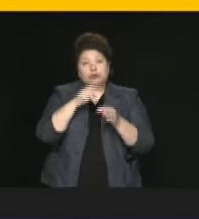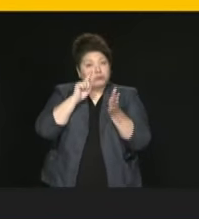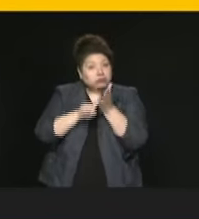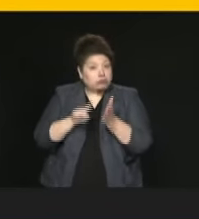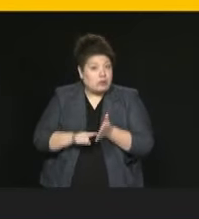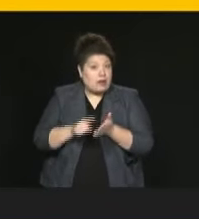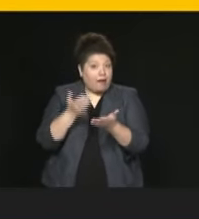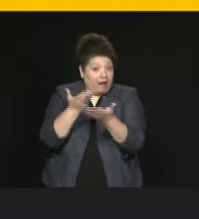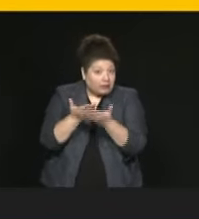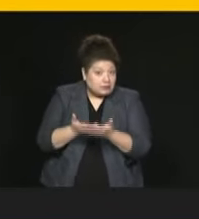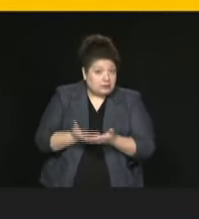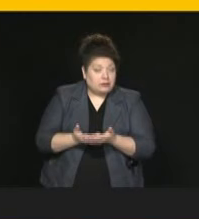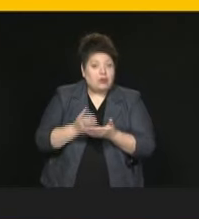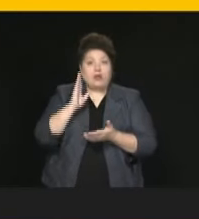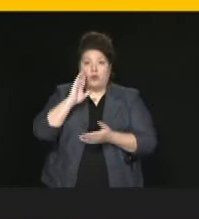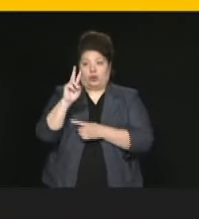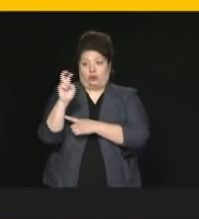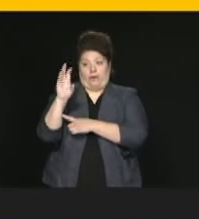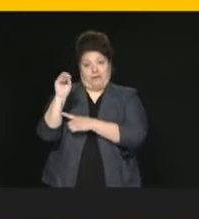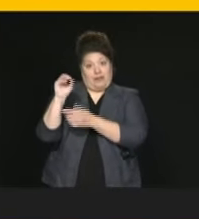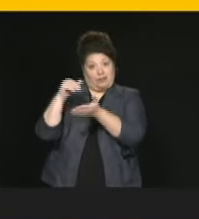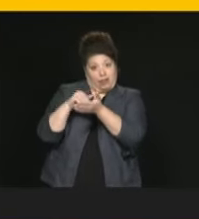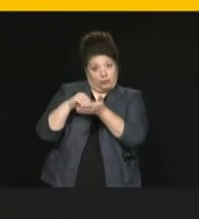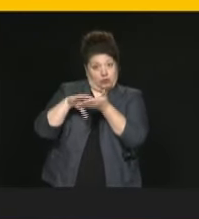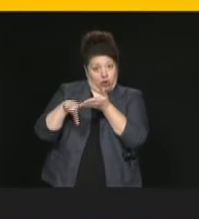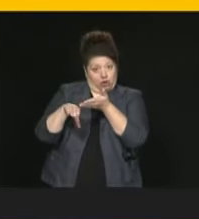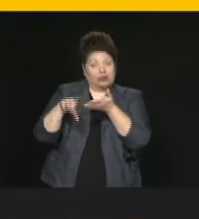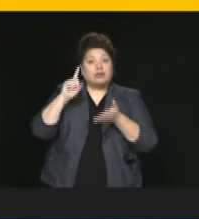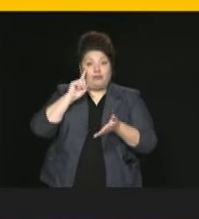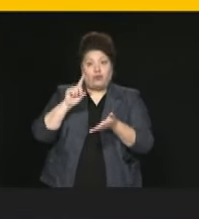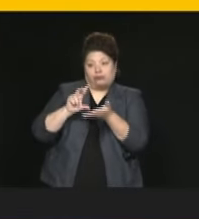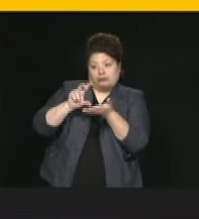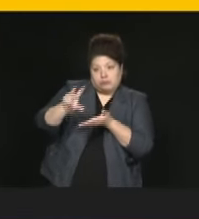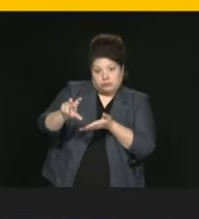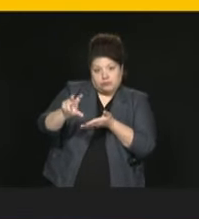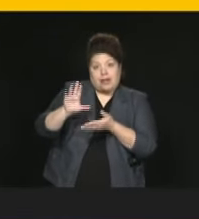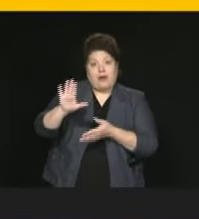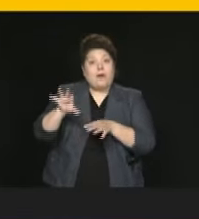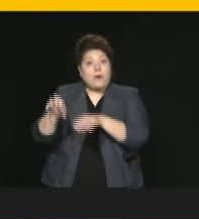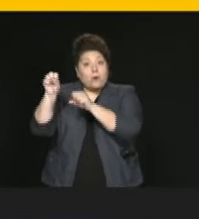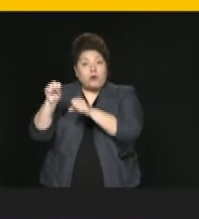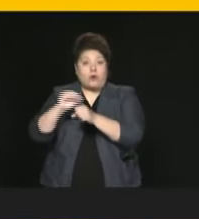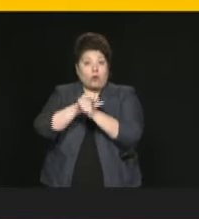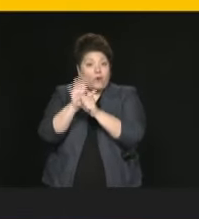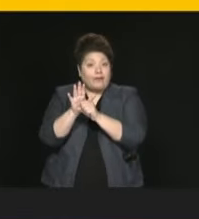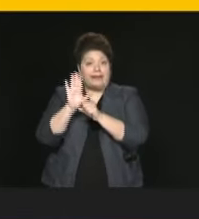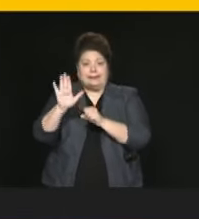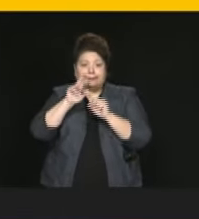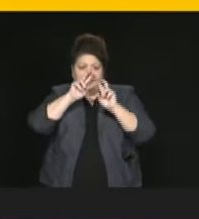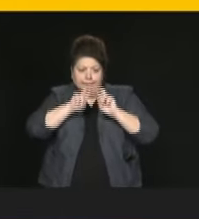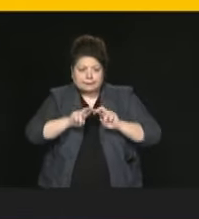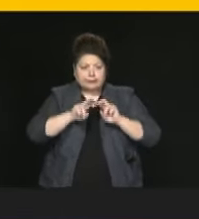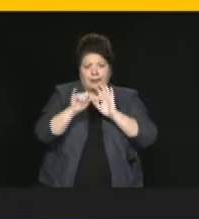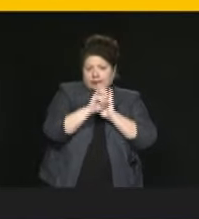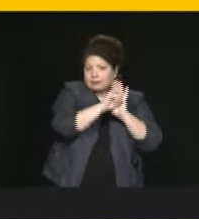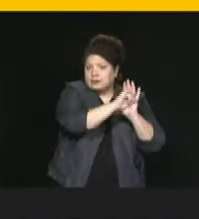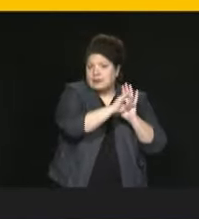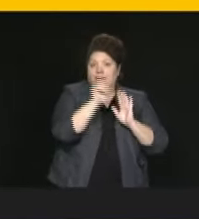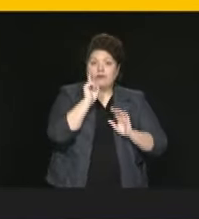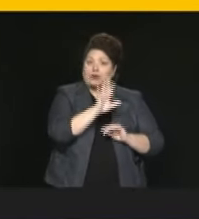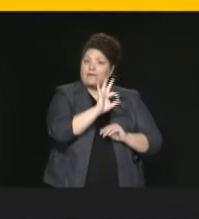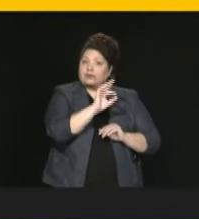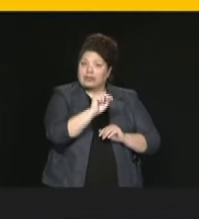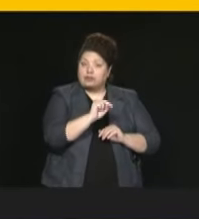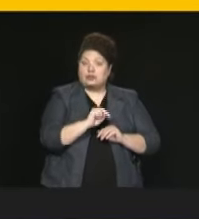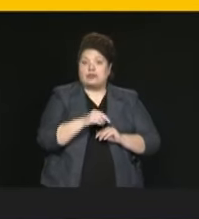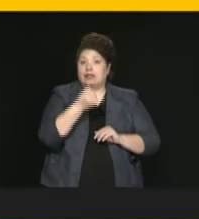$250,000 to this critical initiative to implement a COVID-19 tracking and response platforms for First Nations, Inuit, and Métis. This project will include